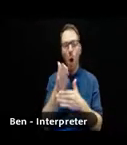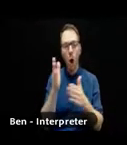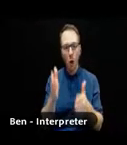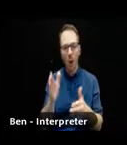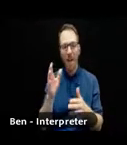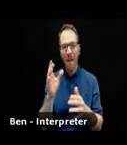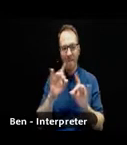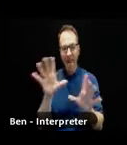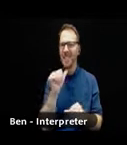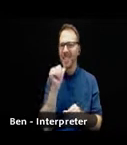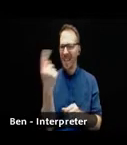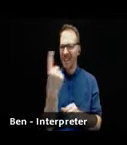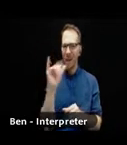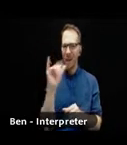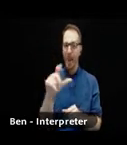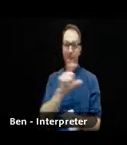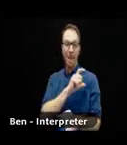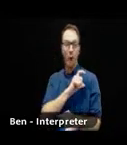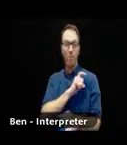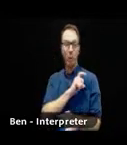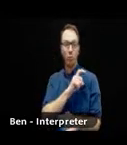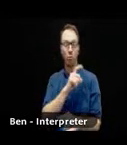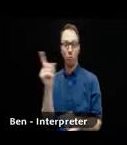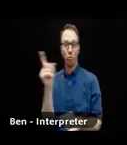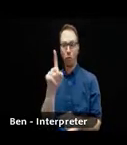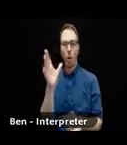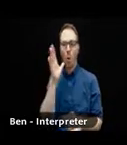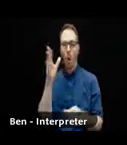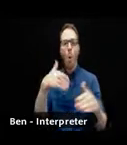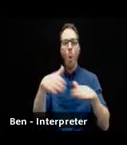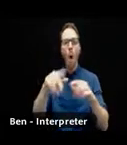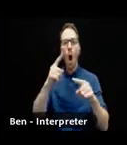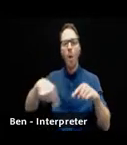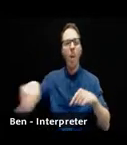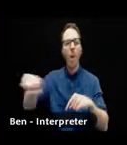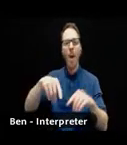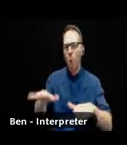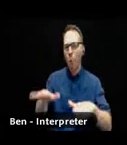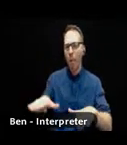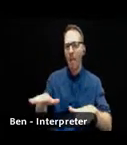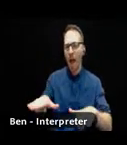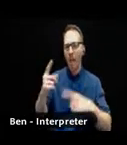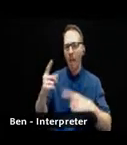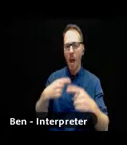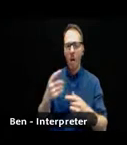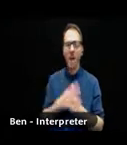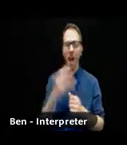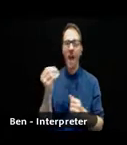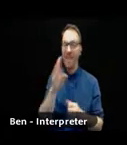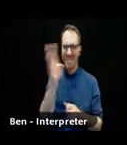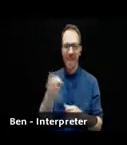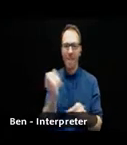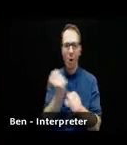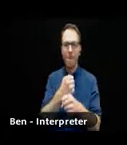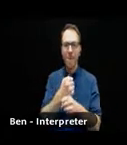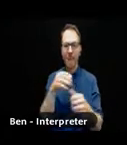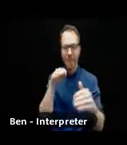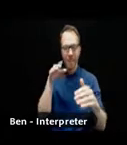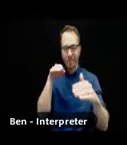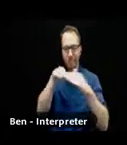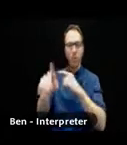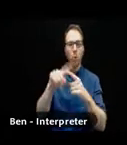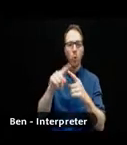be something that, you know, police officers tell somebody to take a walk around the block and cool down about, right? And that it never makes its way into court.